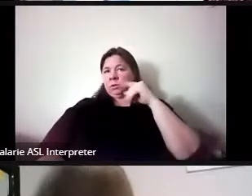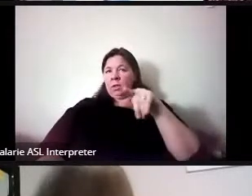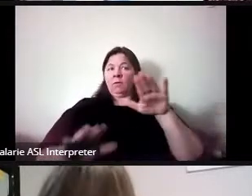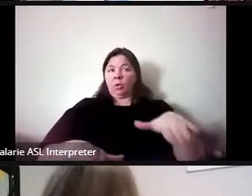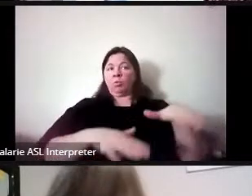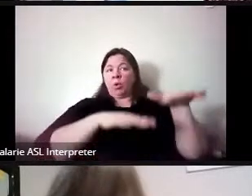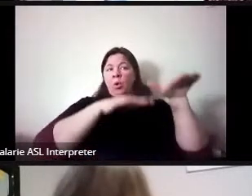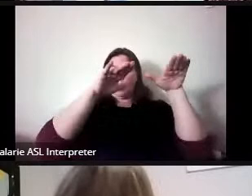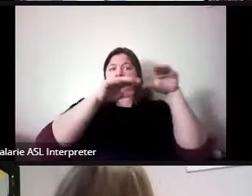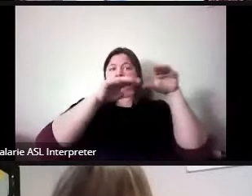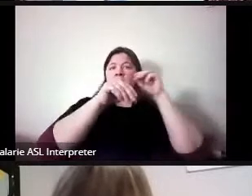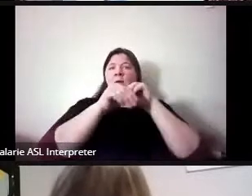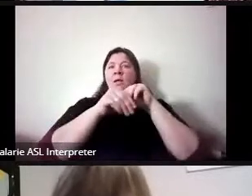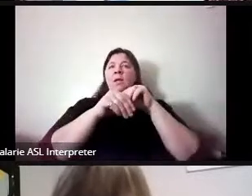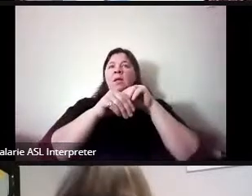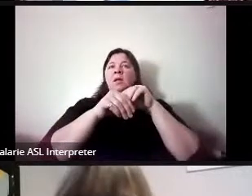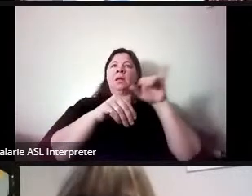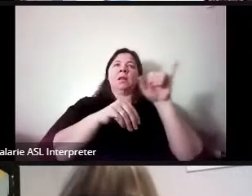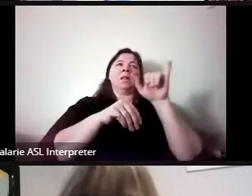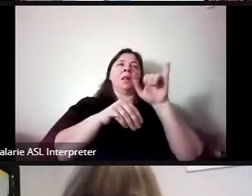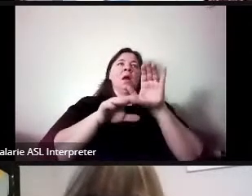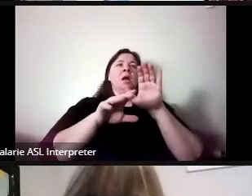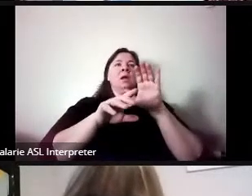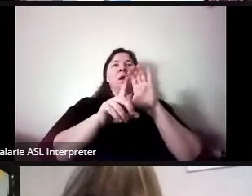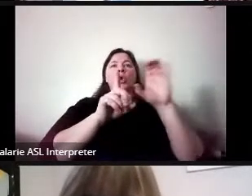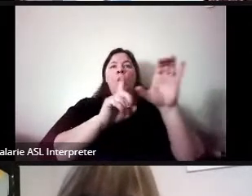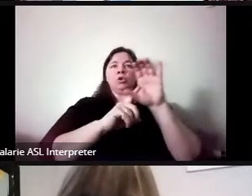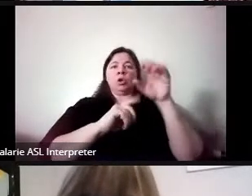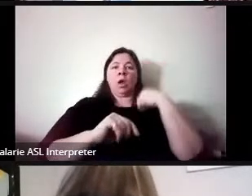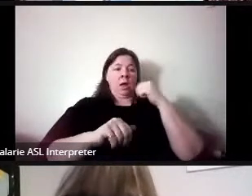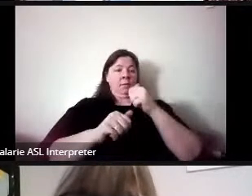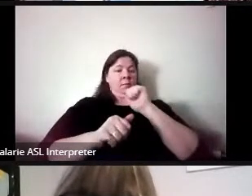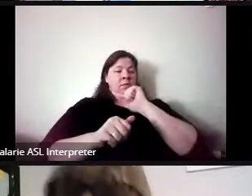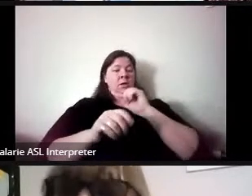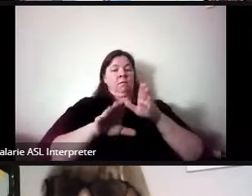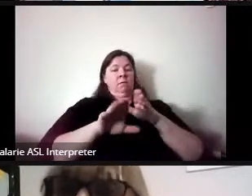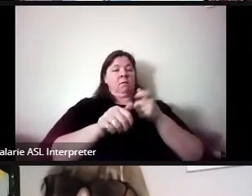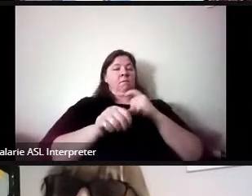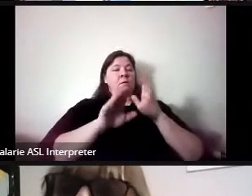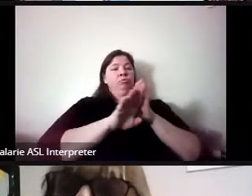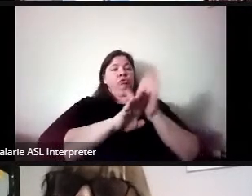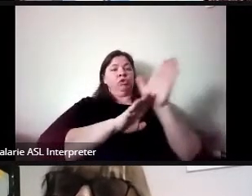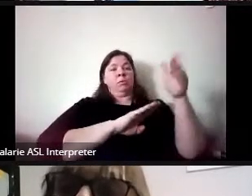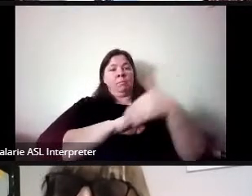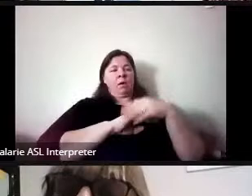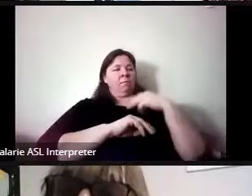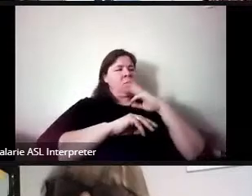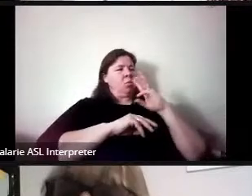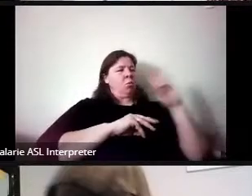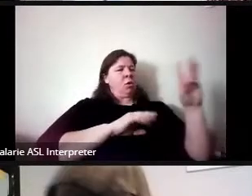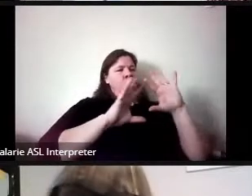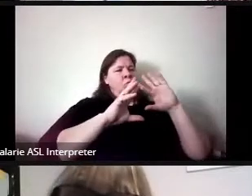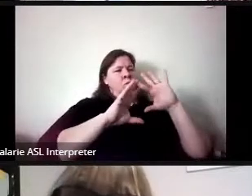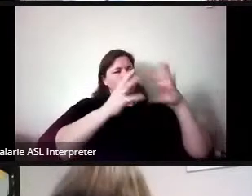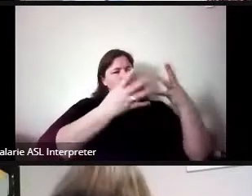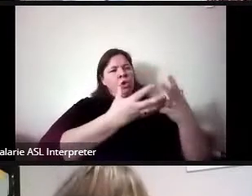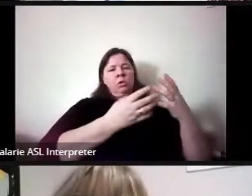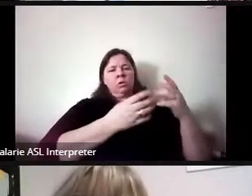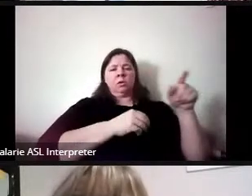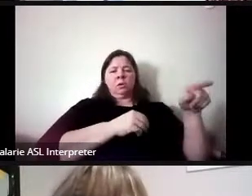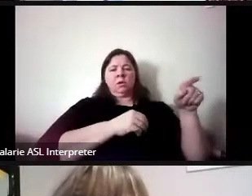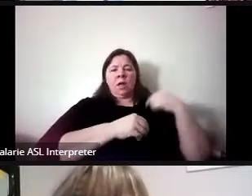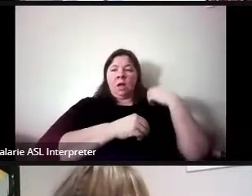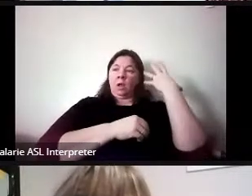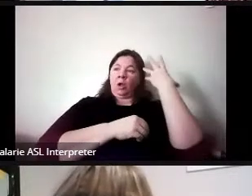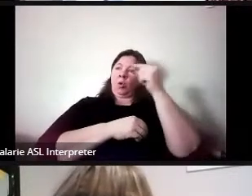up in like the culture that, like, I'm from Jamaica, but I grew up in a sort of Western culture, and you go there,